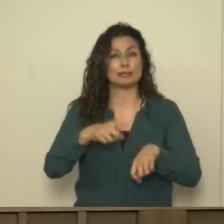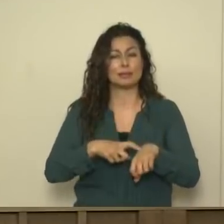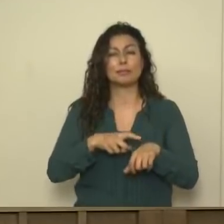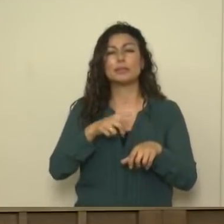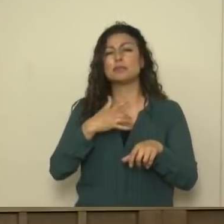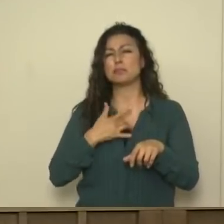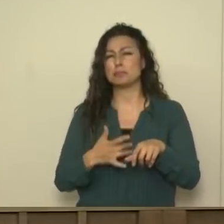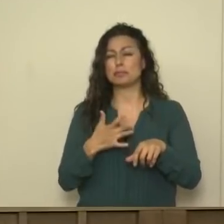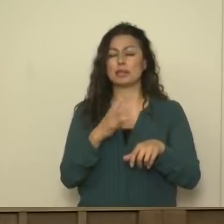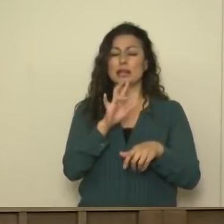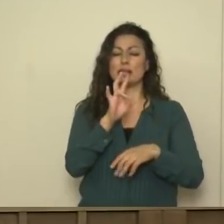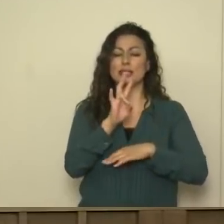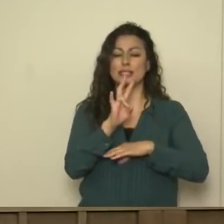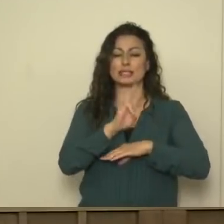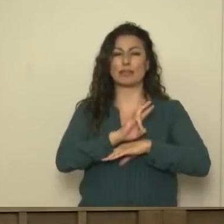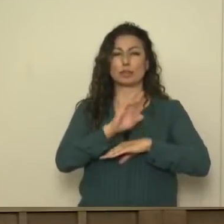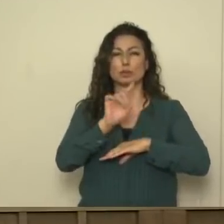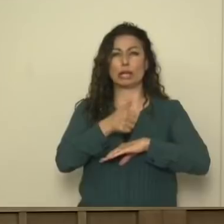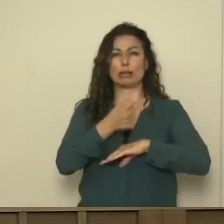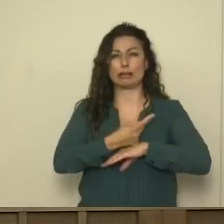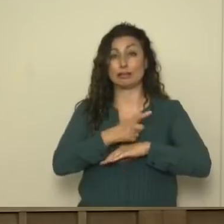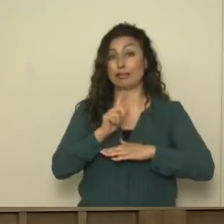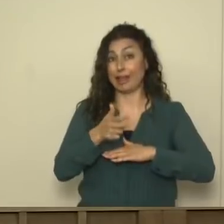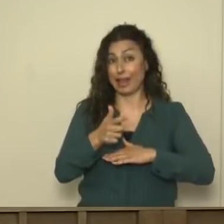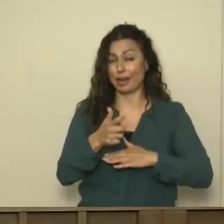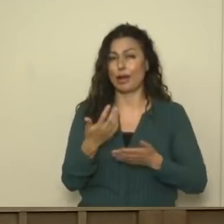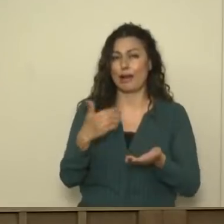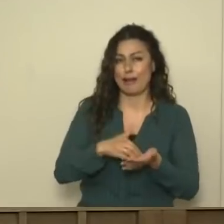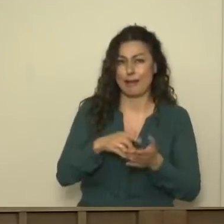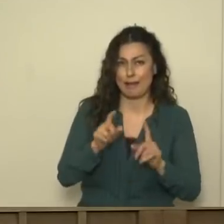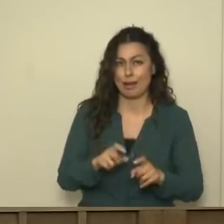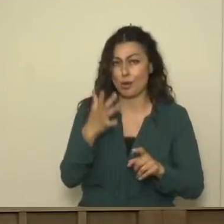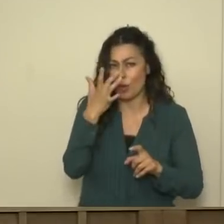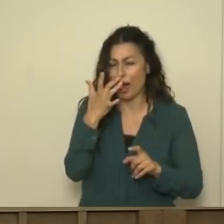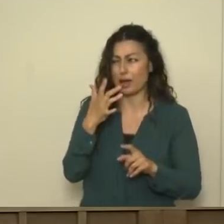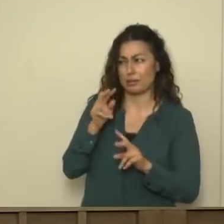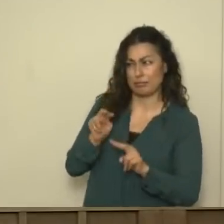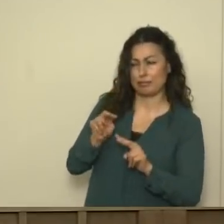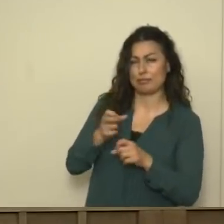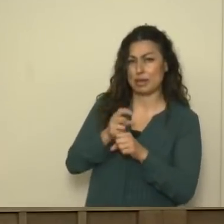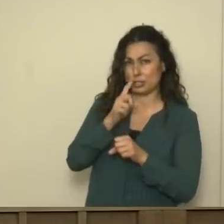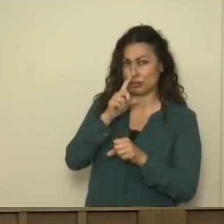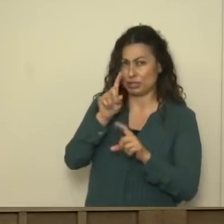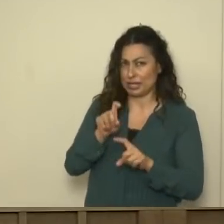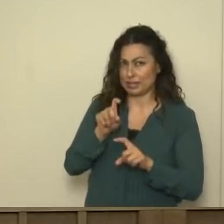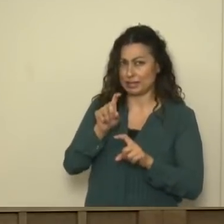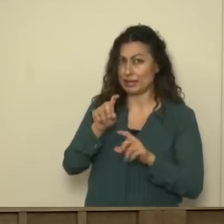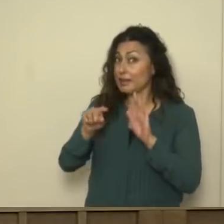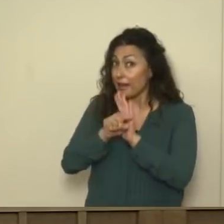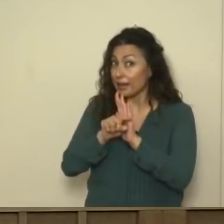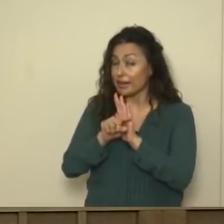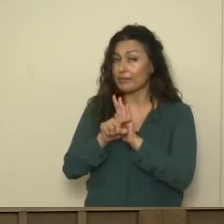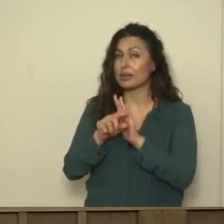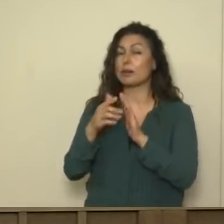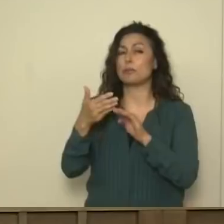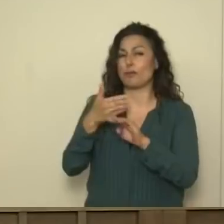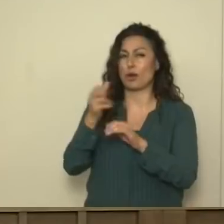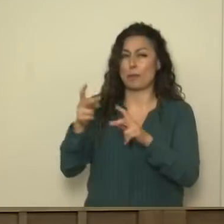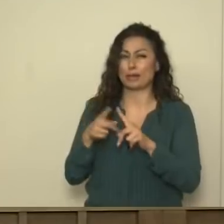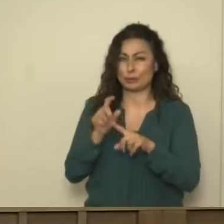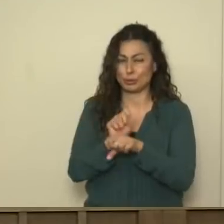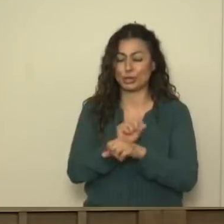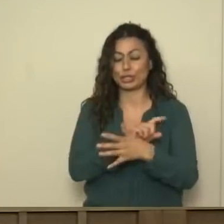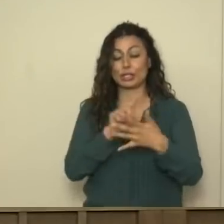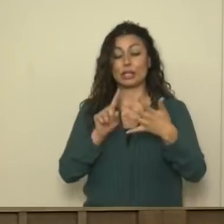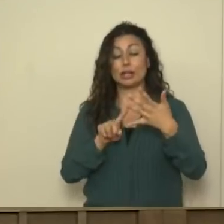usually about 7 to 10 days later, to ensure that they test negative prior to coming back to work. The fourth and